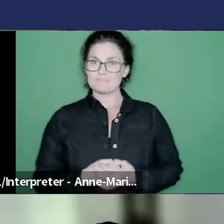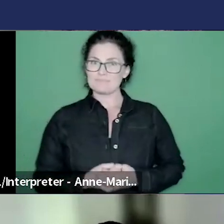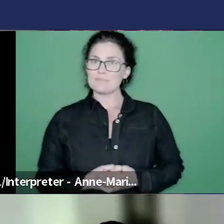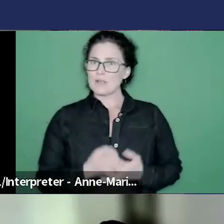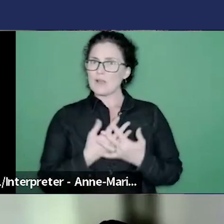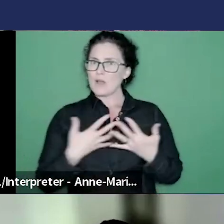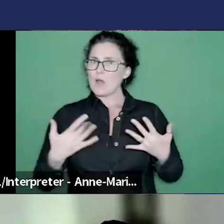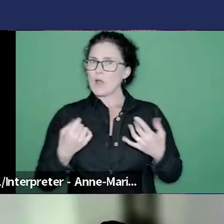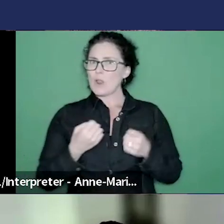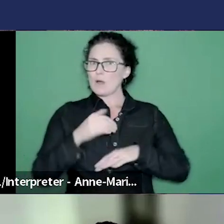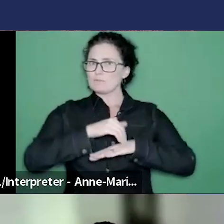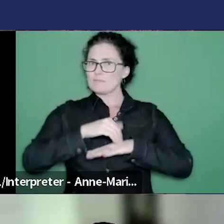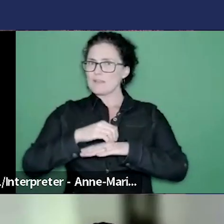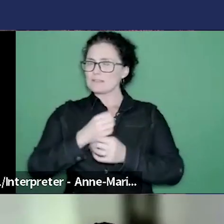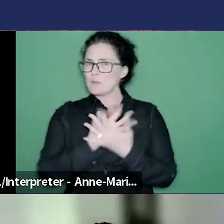of ripple effect.